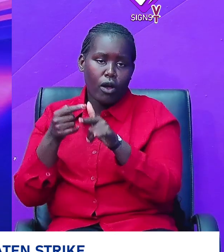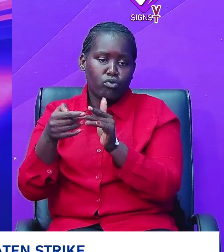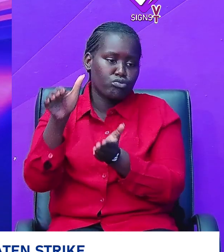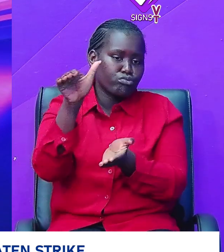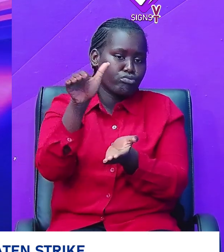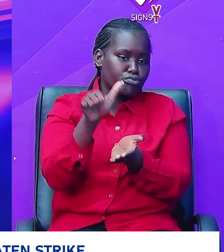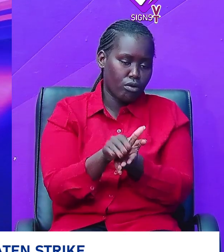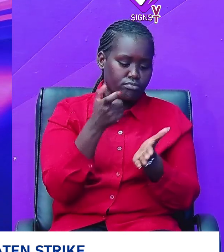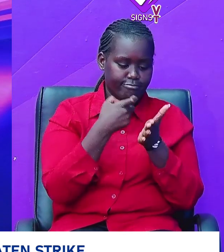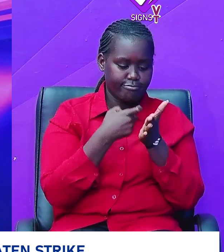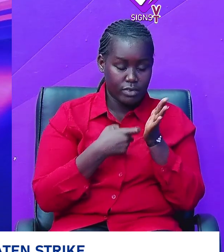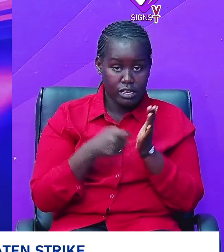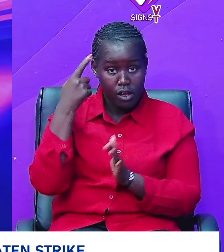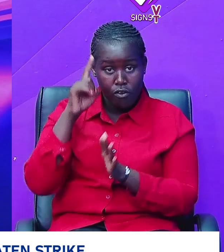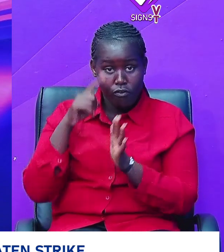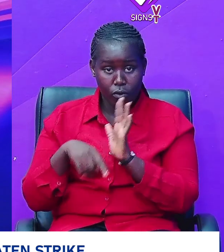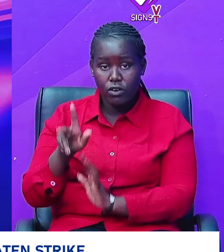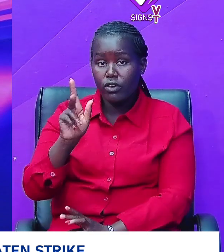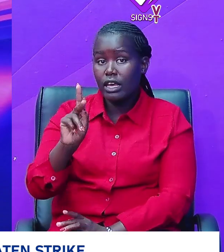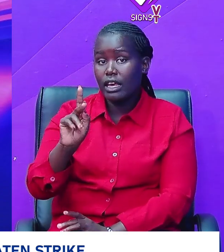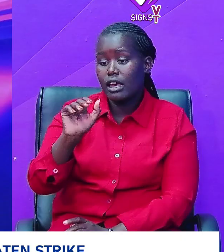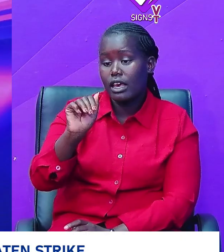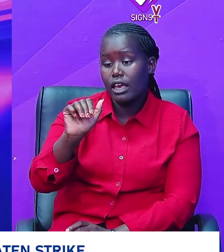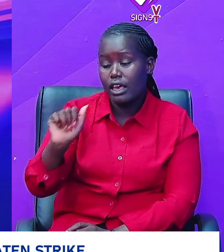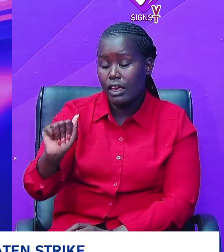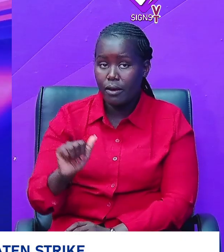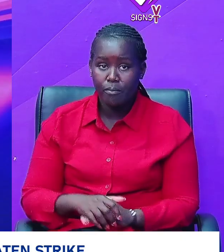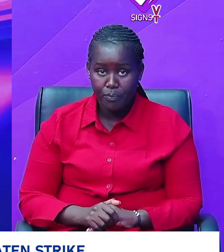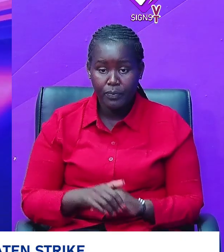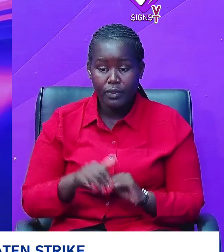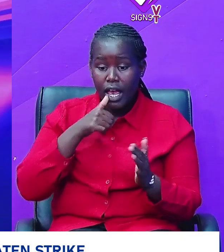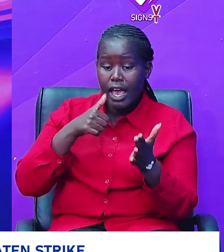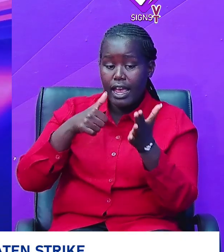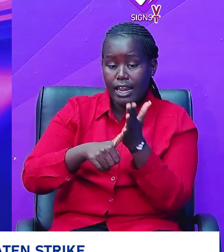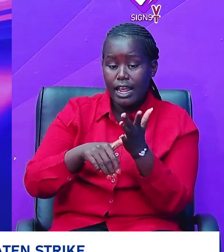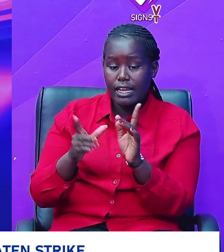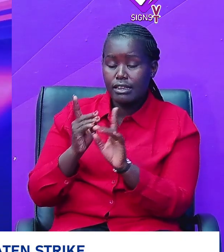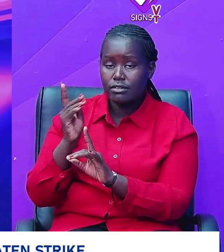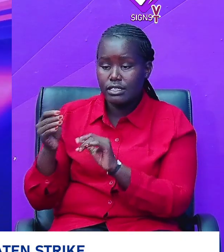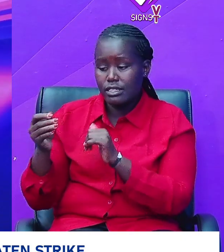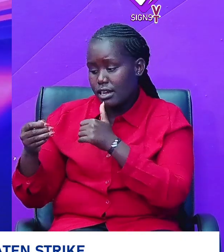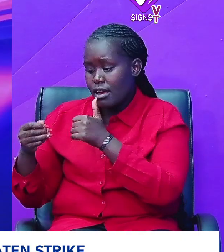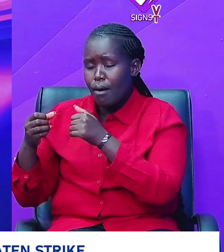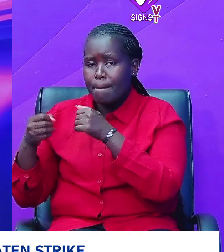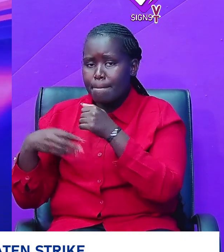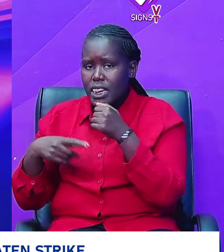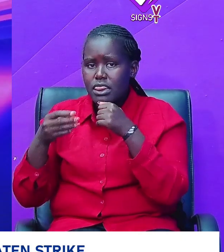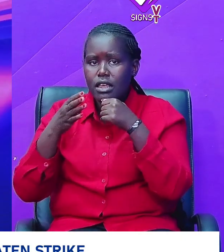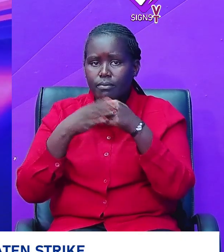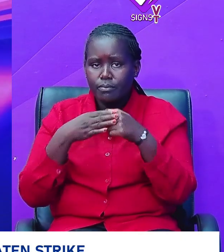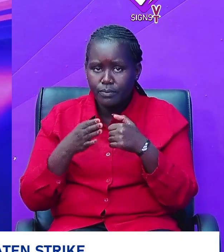in revenue for the KAA. In a letter dated September 22nd,